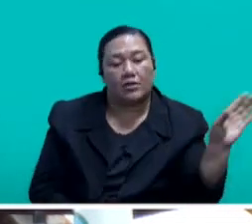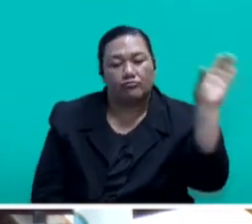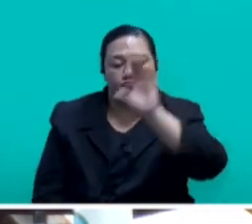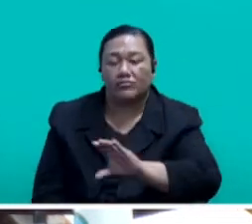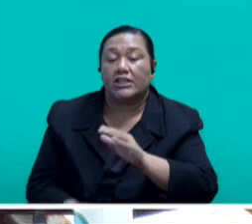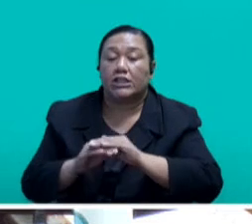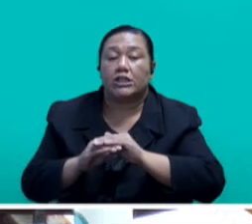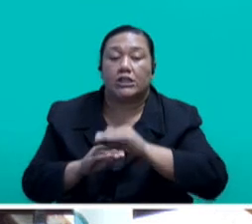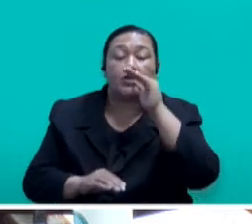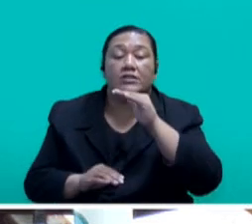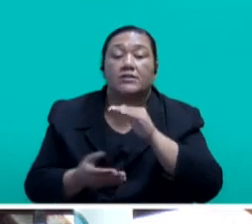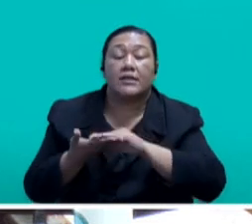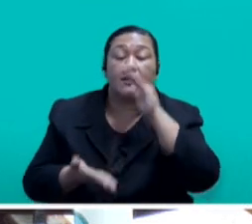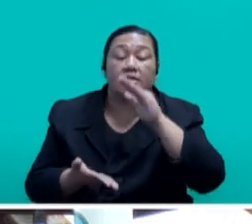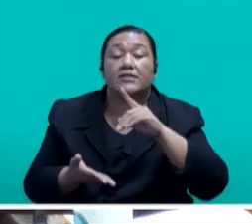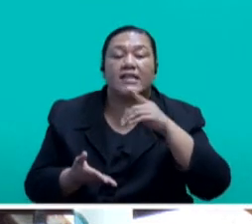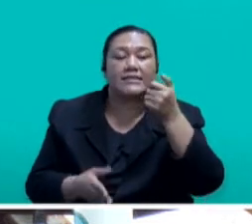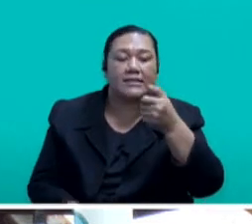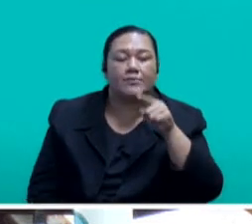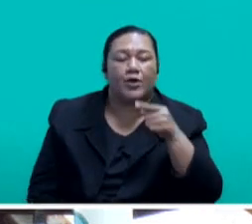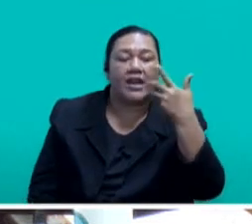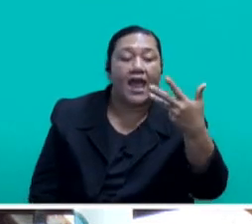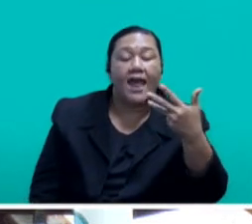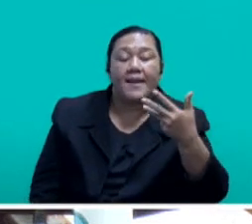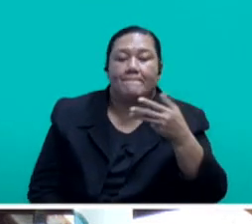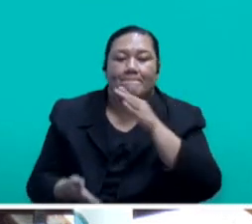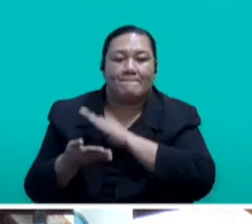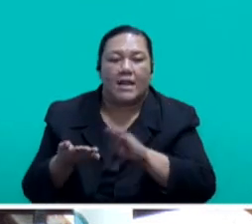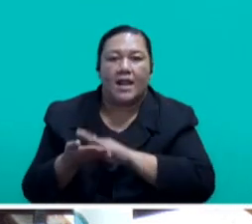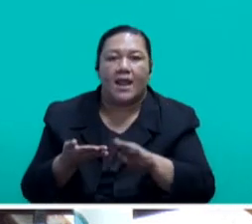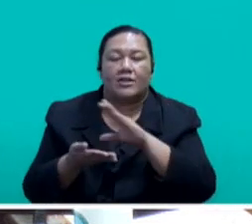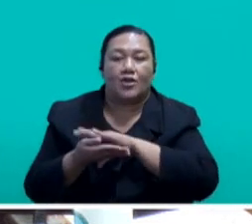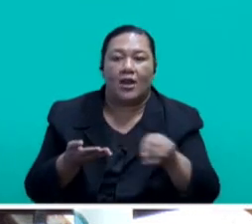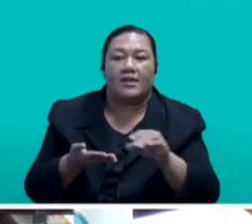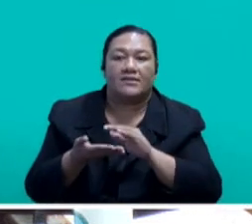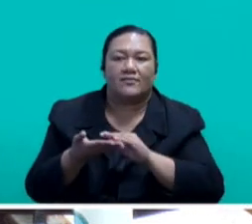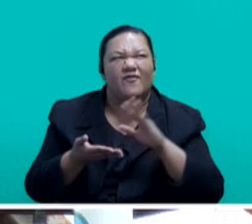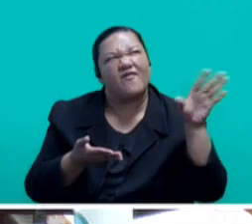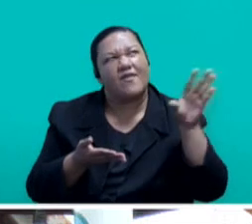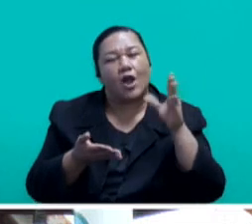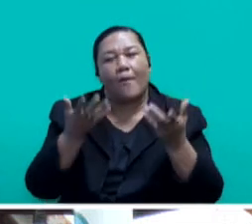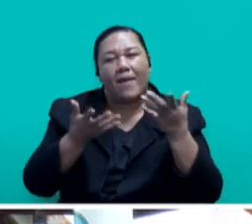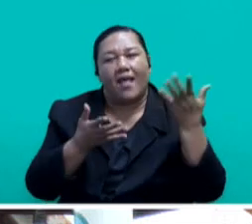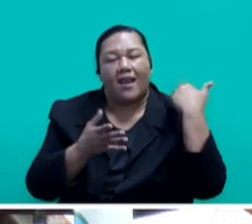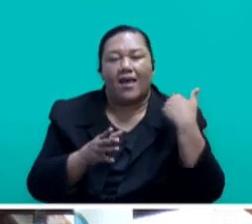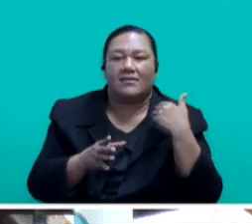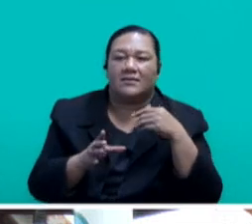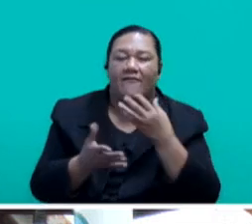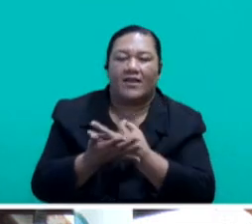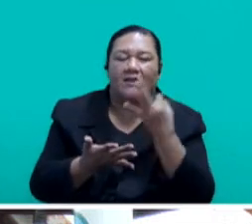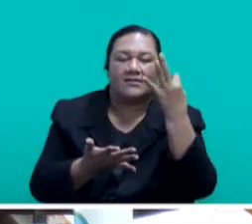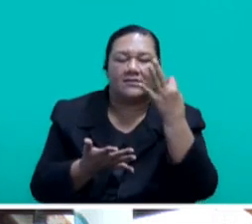of $6.9 million from the last financial year. So in moving forward, Mr. Speaker, the Ministry will be pragmatic in its